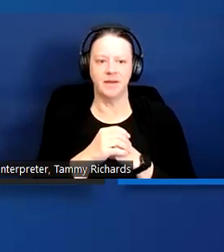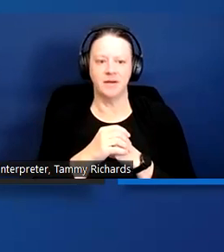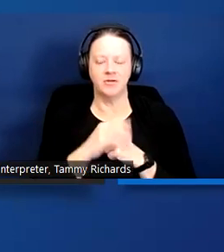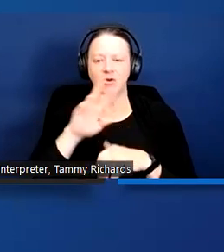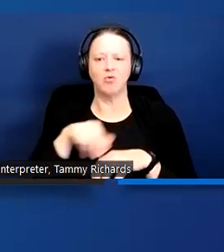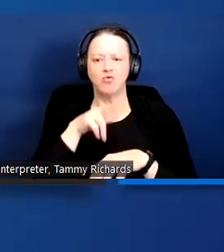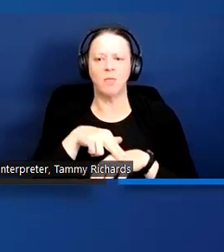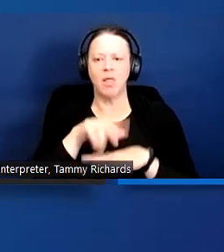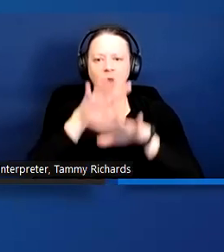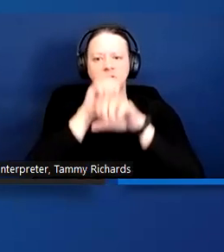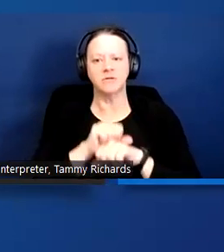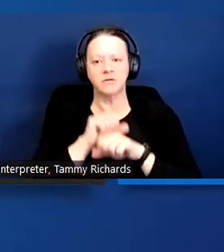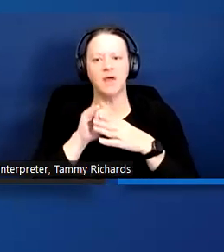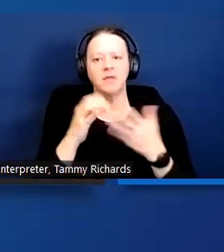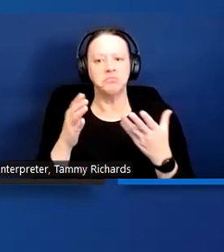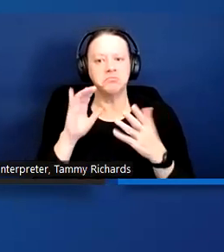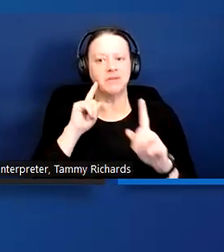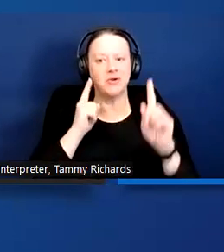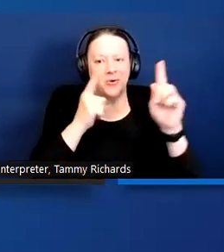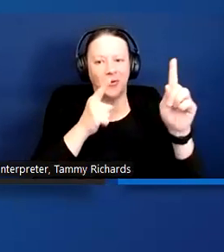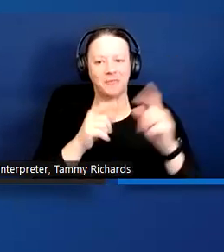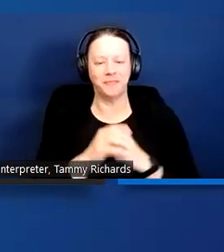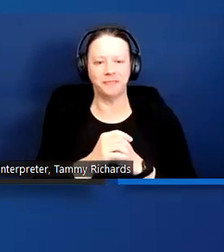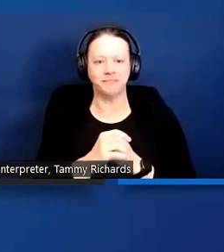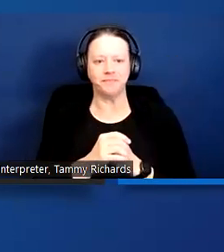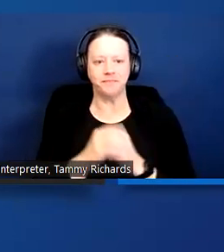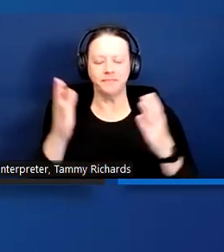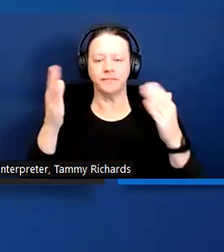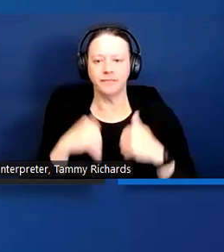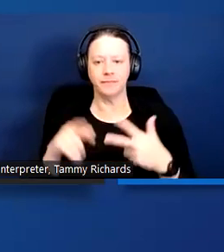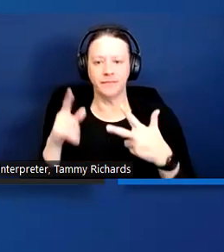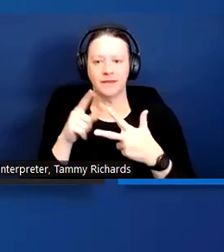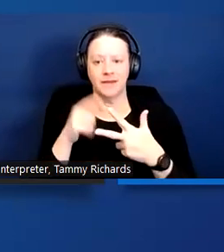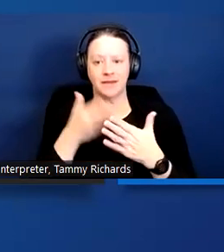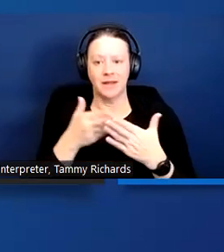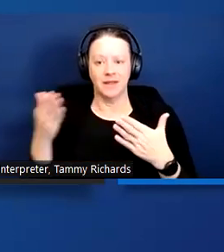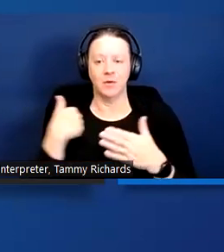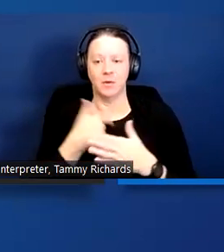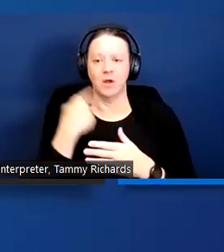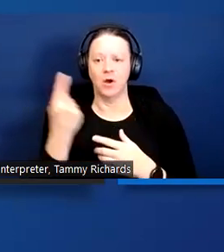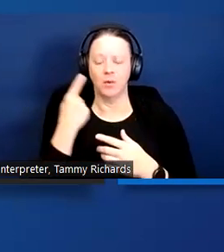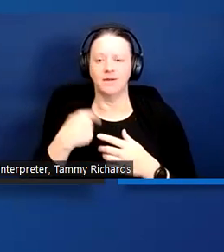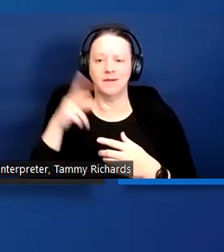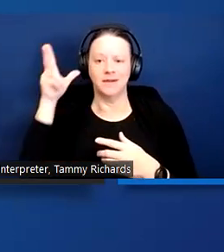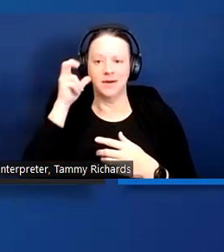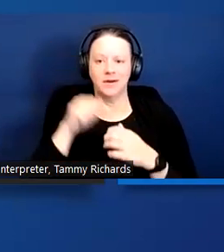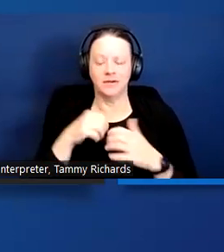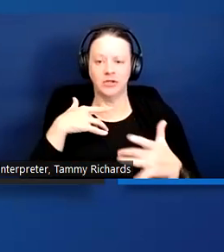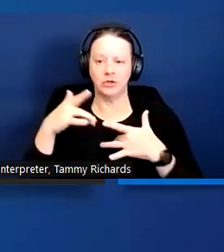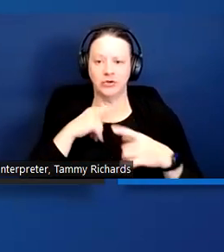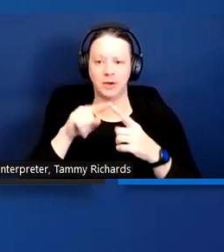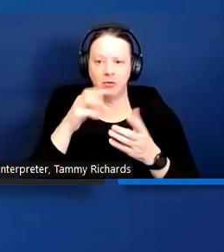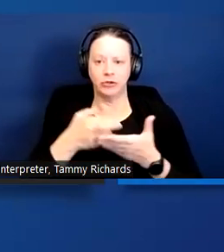normalizing it is really the goal here. The second thing we always encounter is concerns about